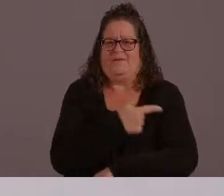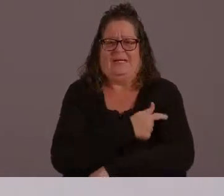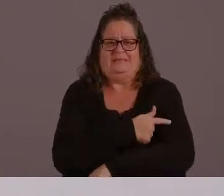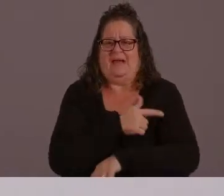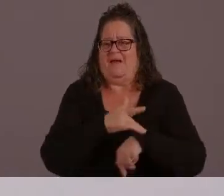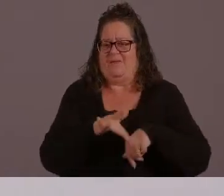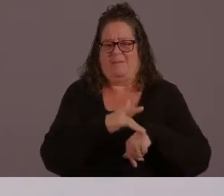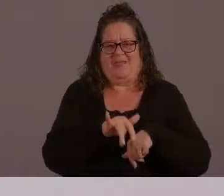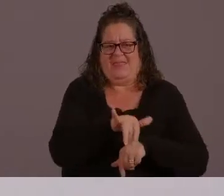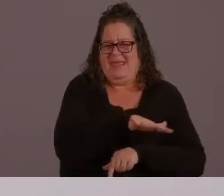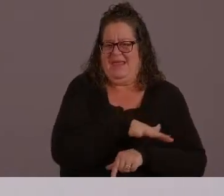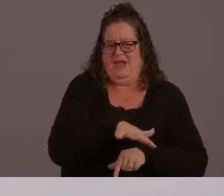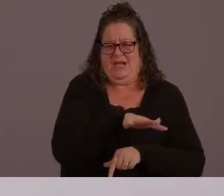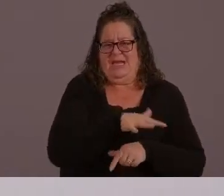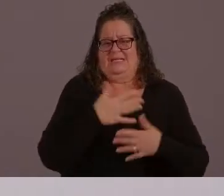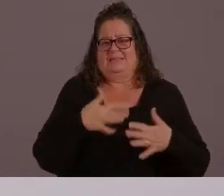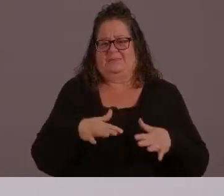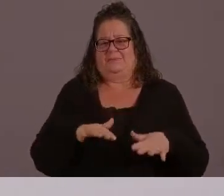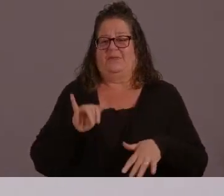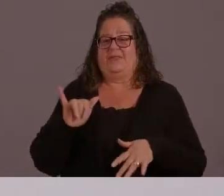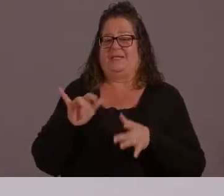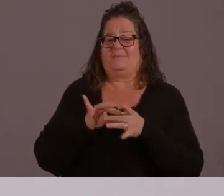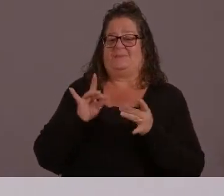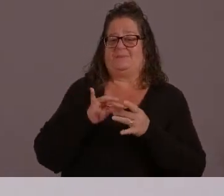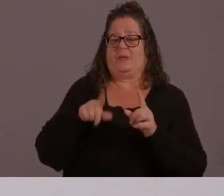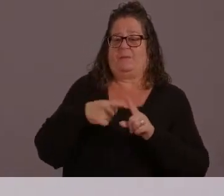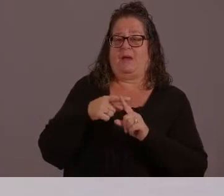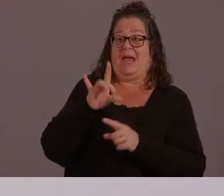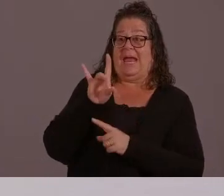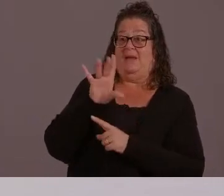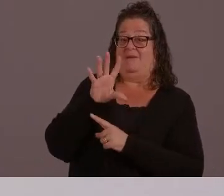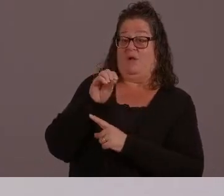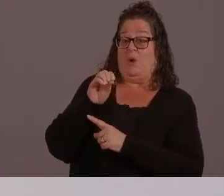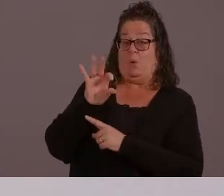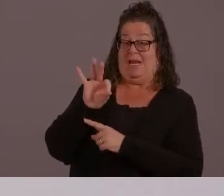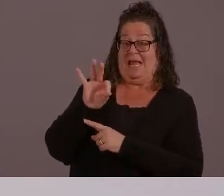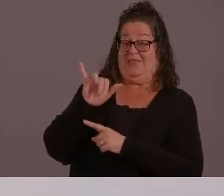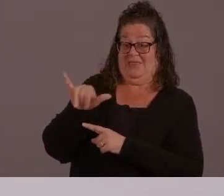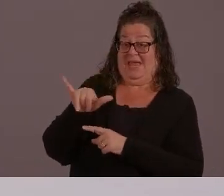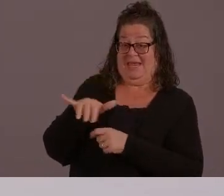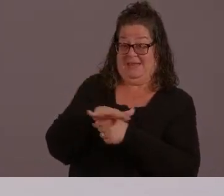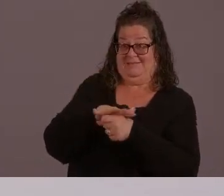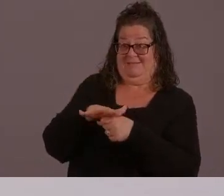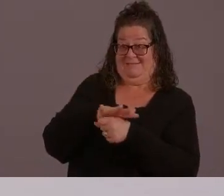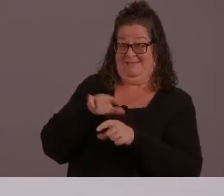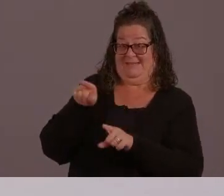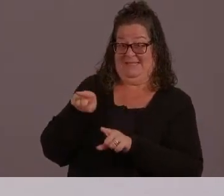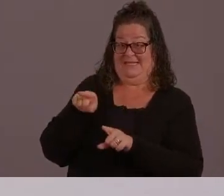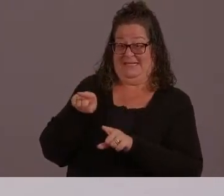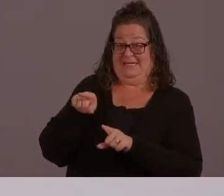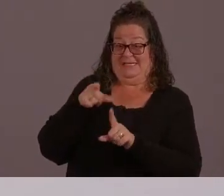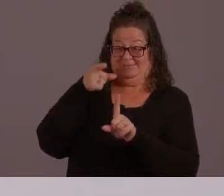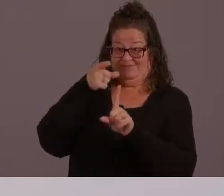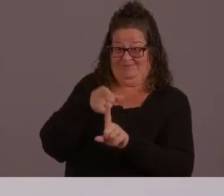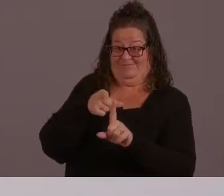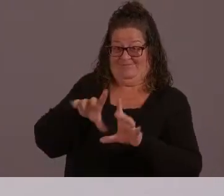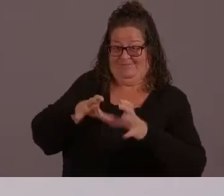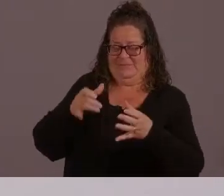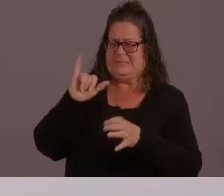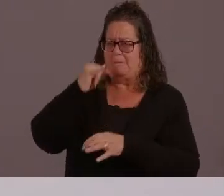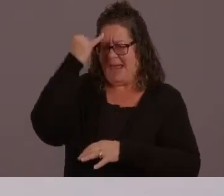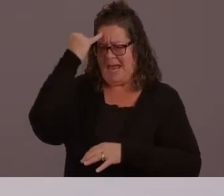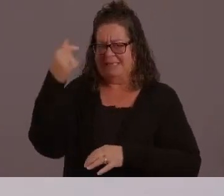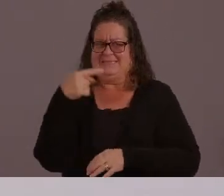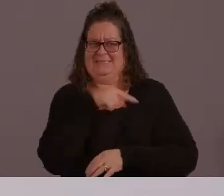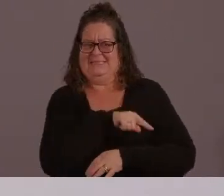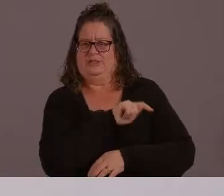the 09 zip code in the Phoenix area, an area that you're targeting for the same reasons in Tucson. Did that